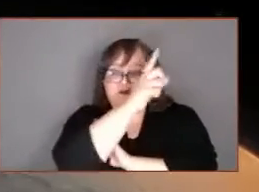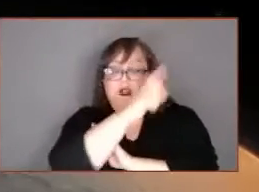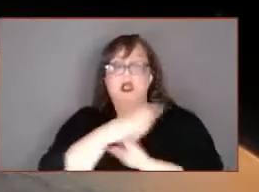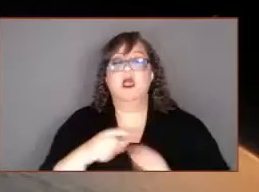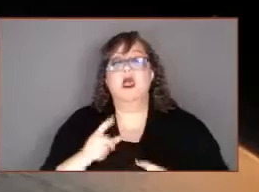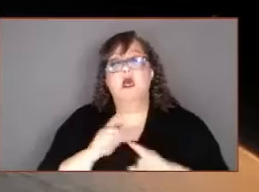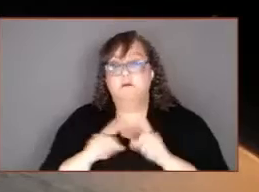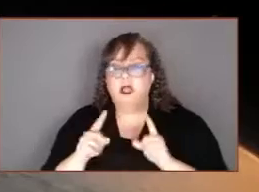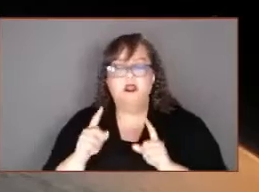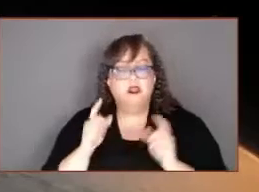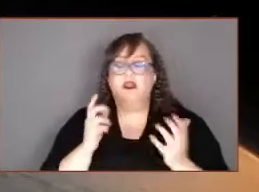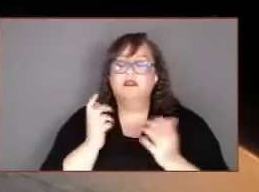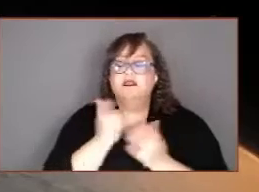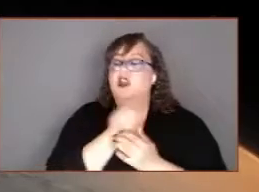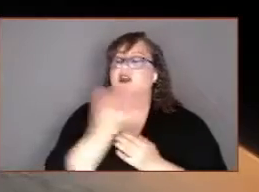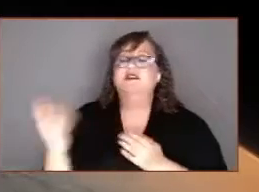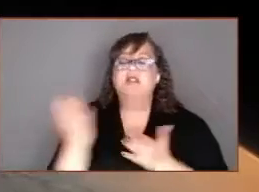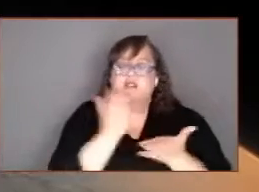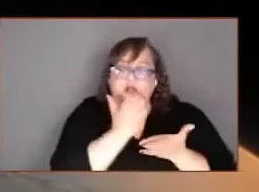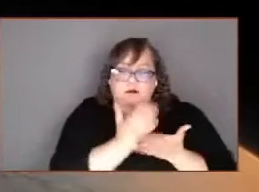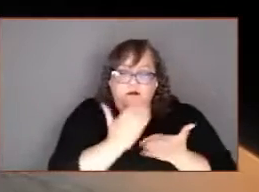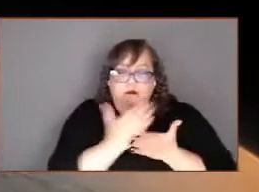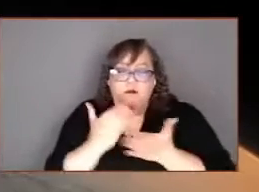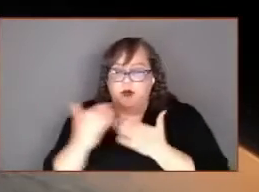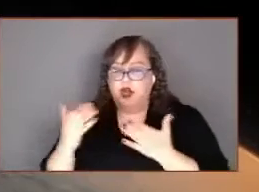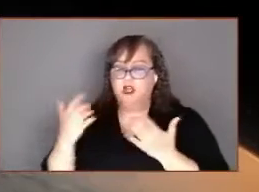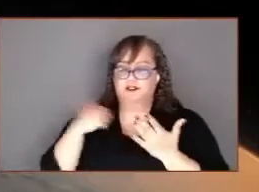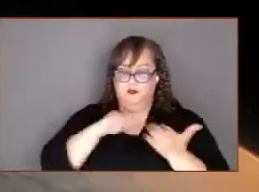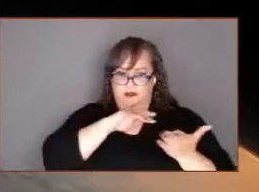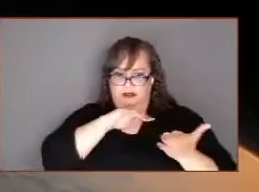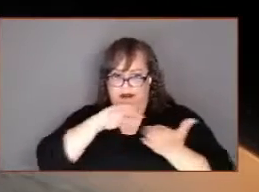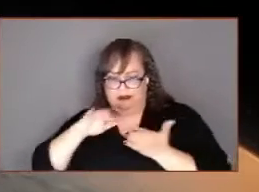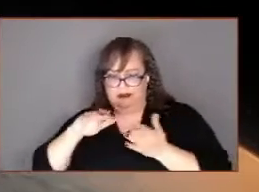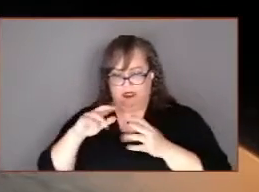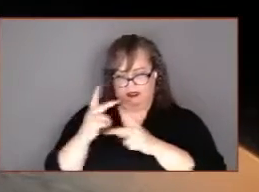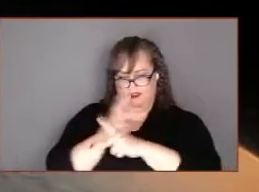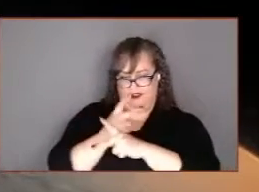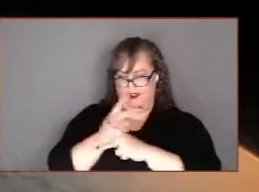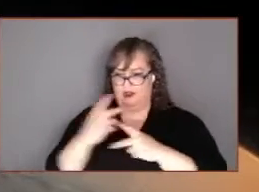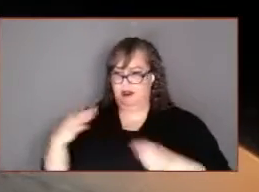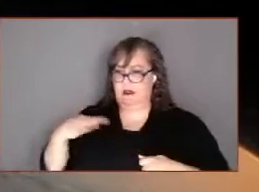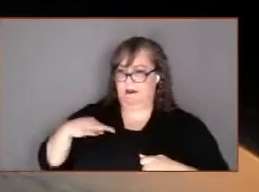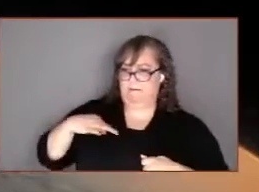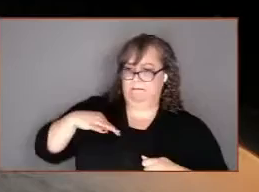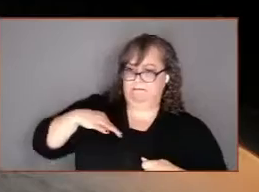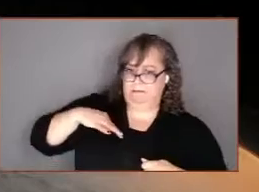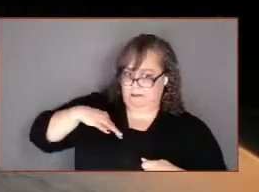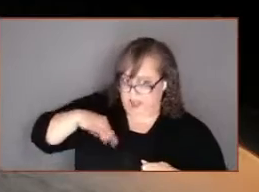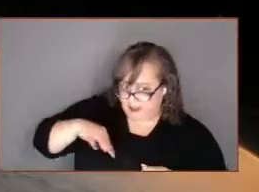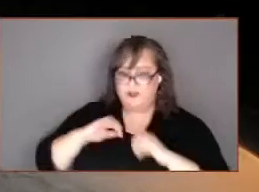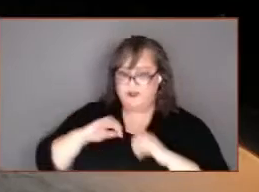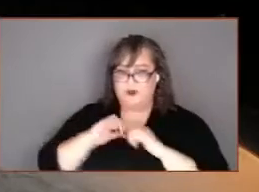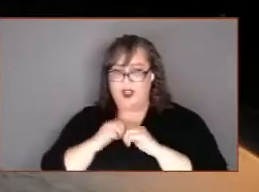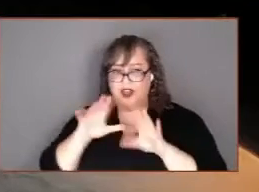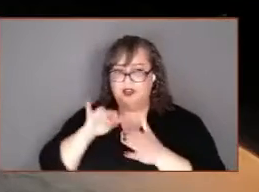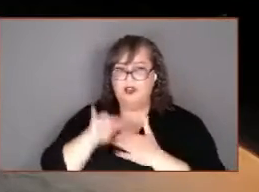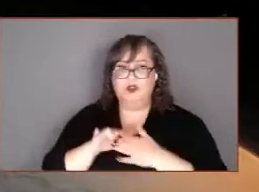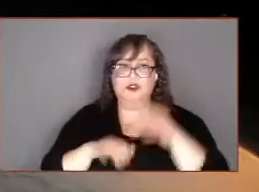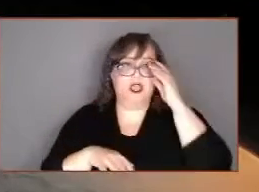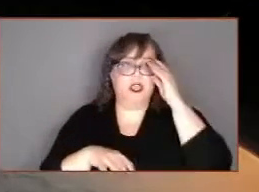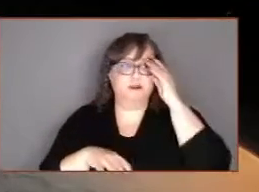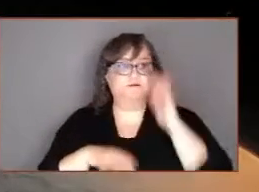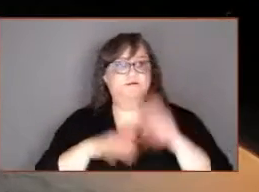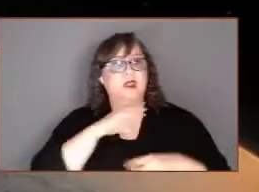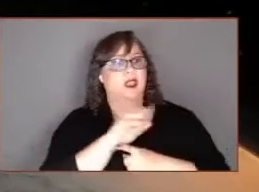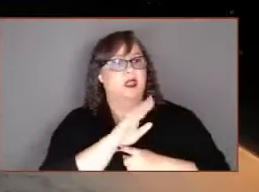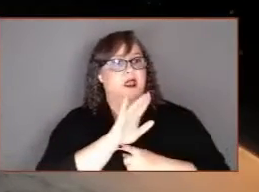along that way that we're still trying to figure out the benefits and how we can go about that. And Brittany on Twitter asked